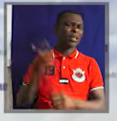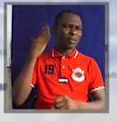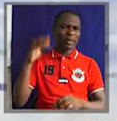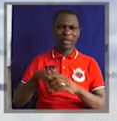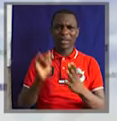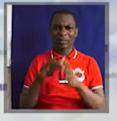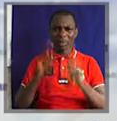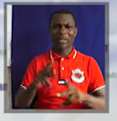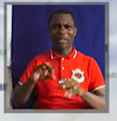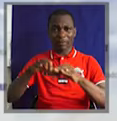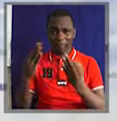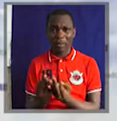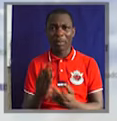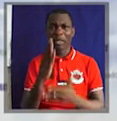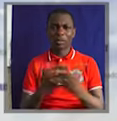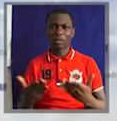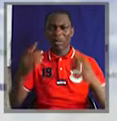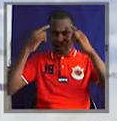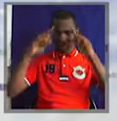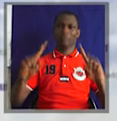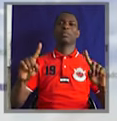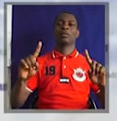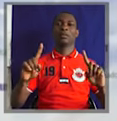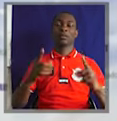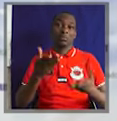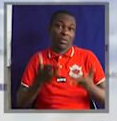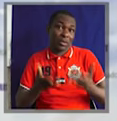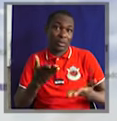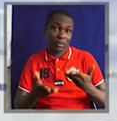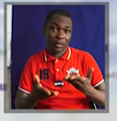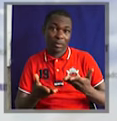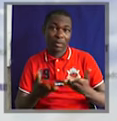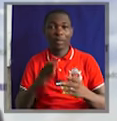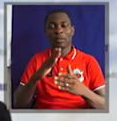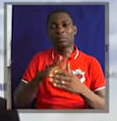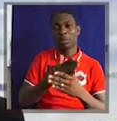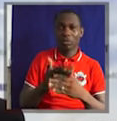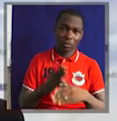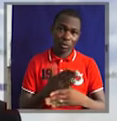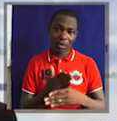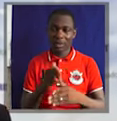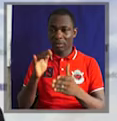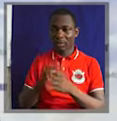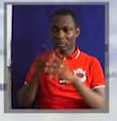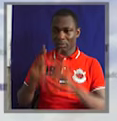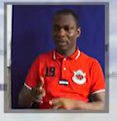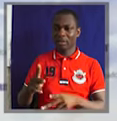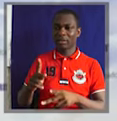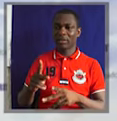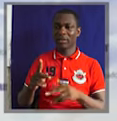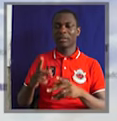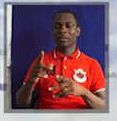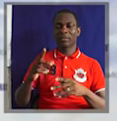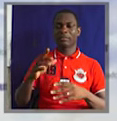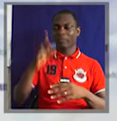onipa no abusua mu no asɛm bi ɛsiɛ probably between ne great